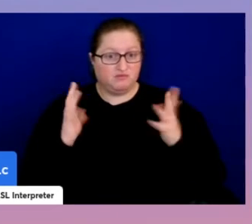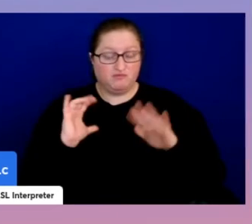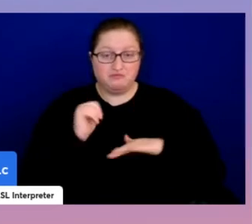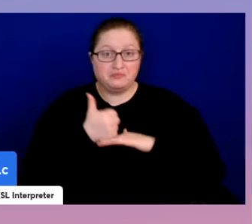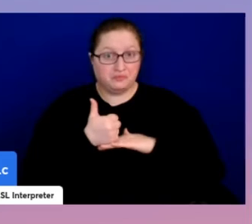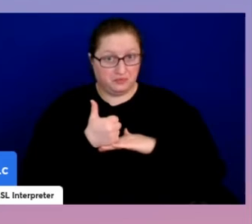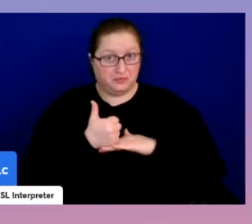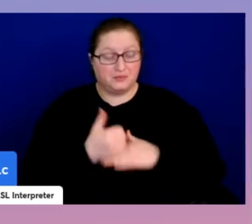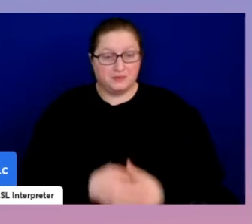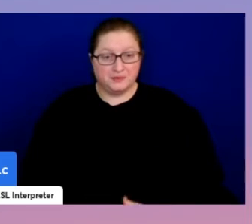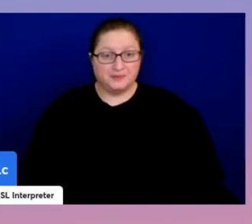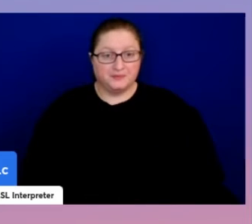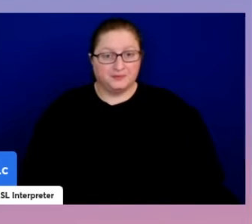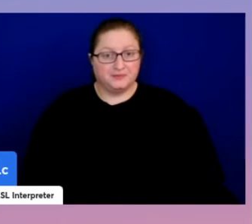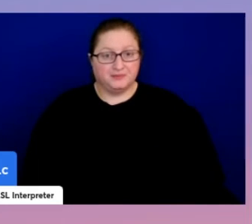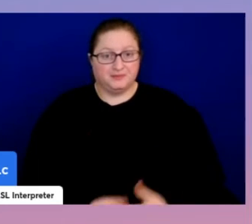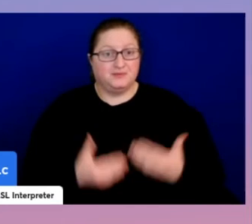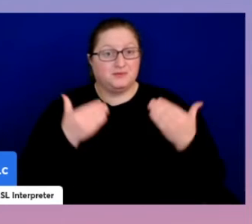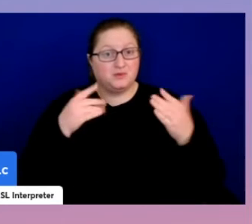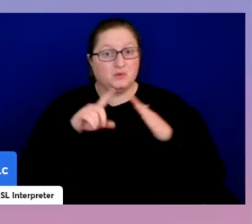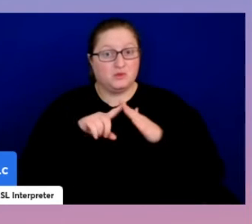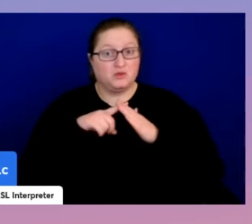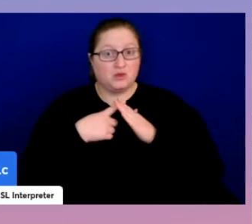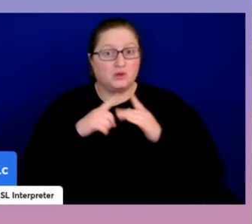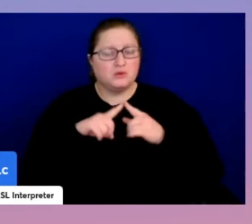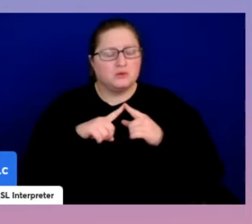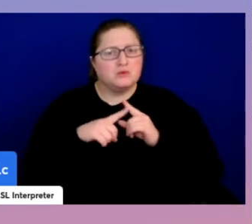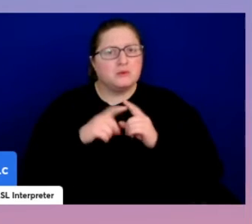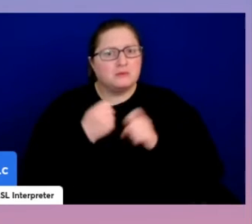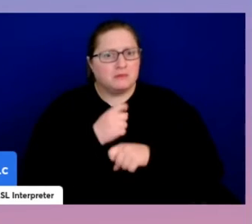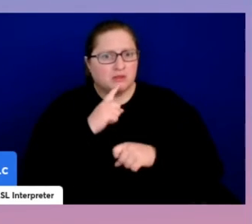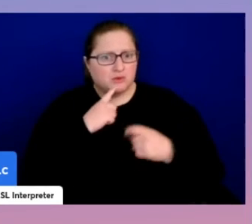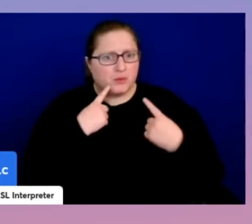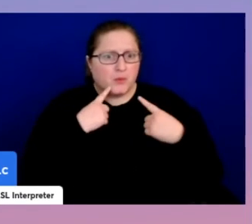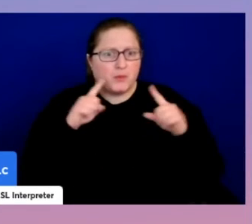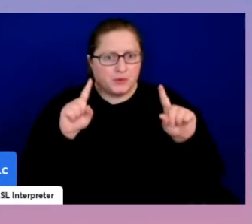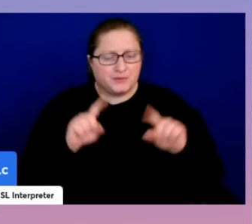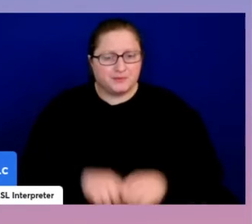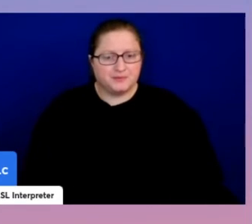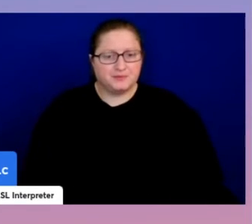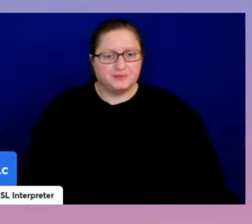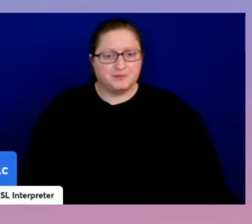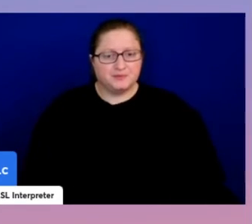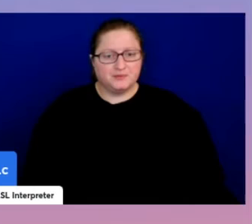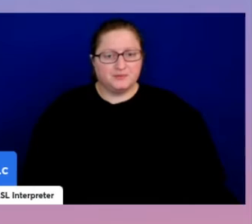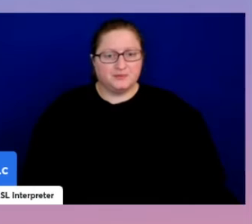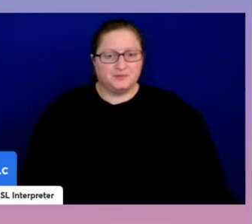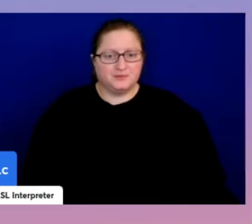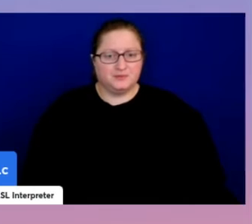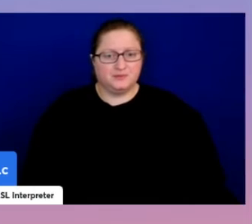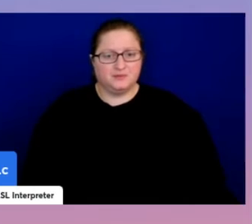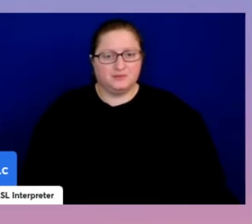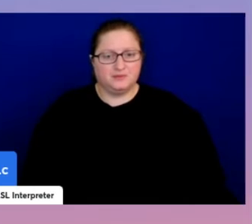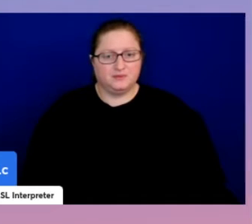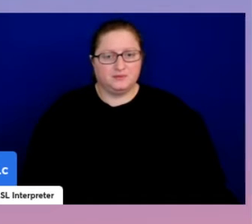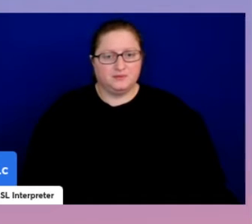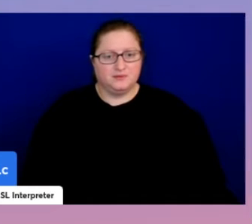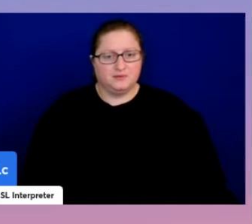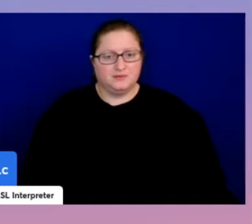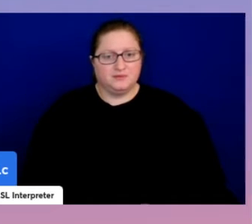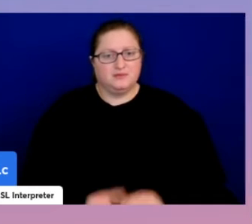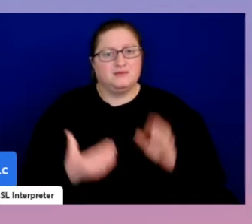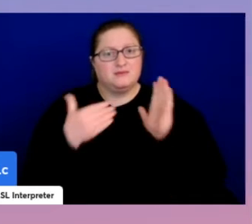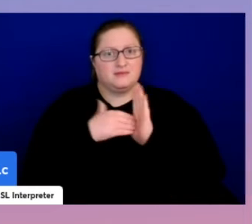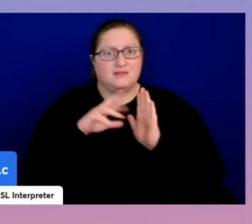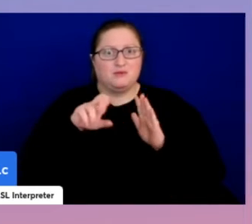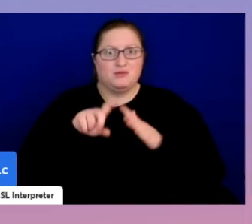Let's get started again to make sure it's working. Okay, so okay, just a second. I have to